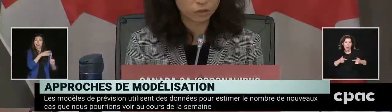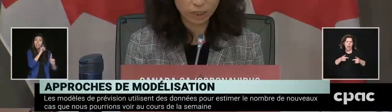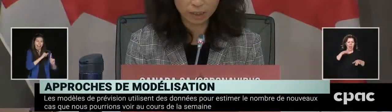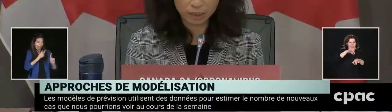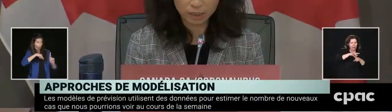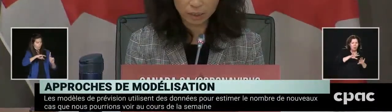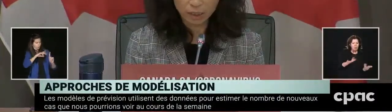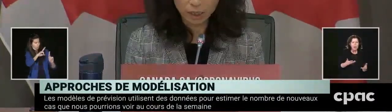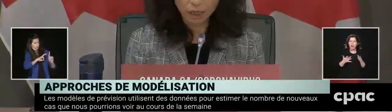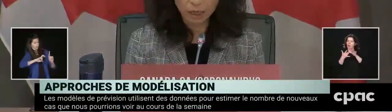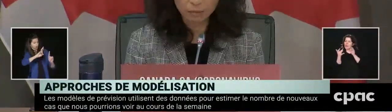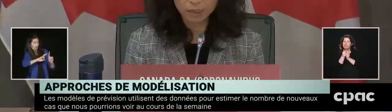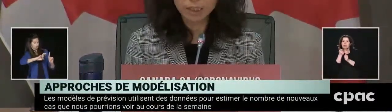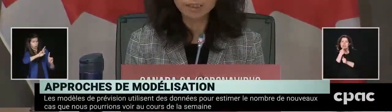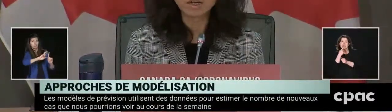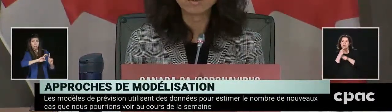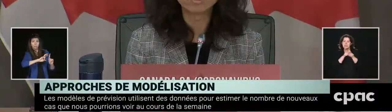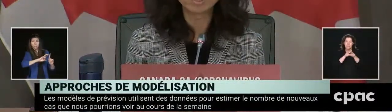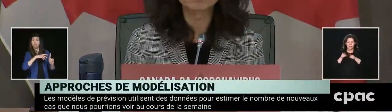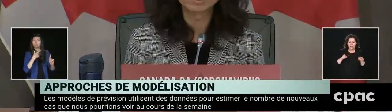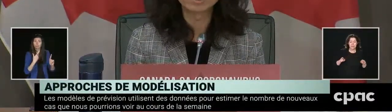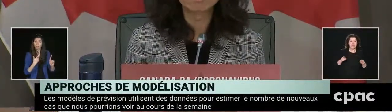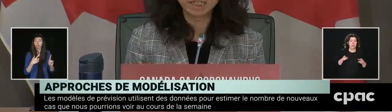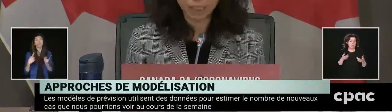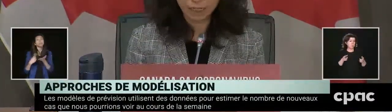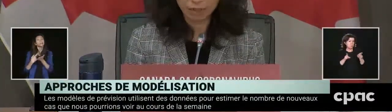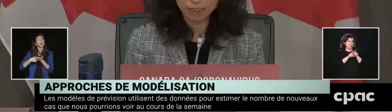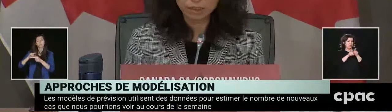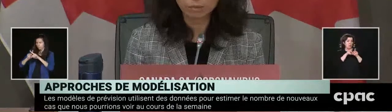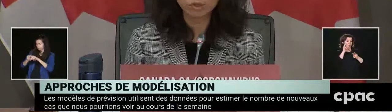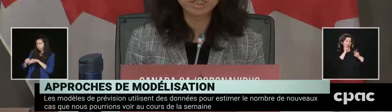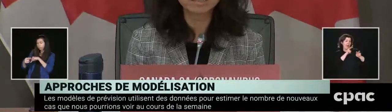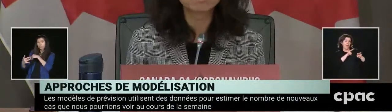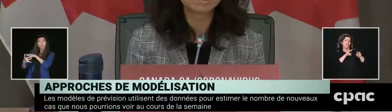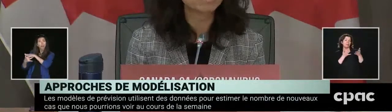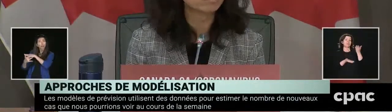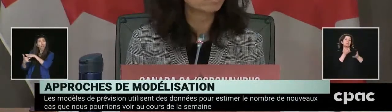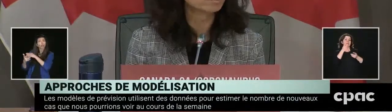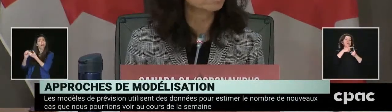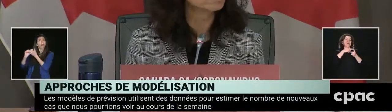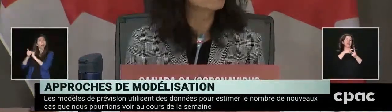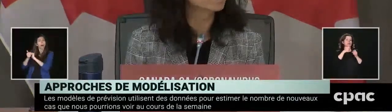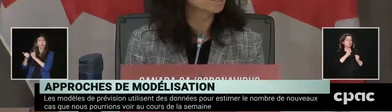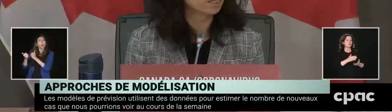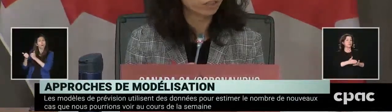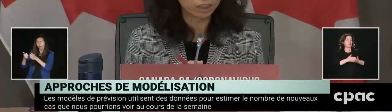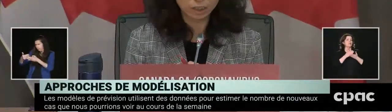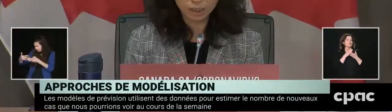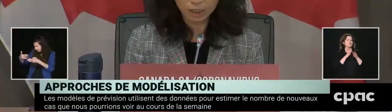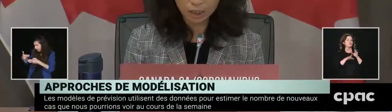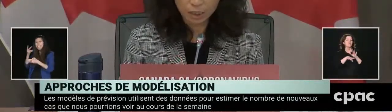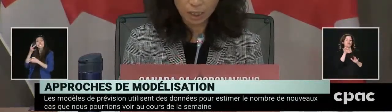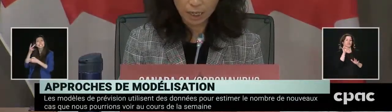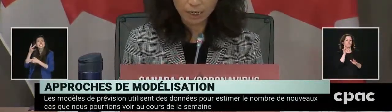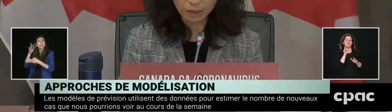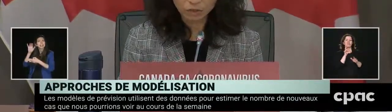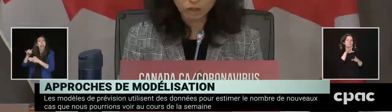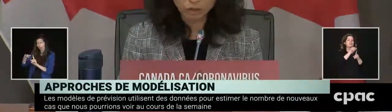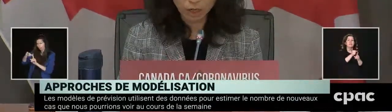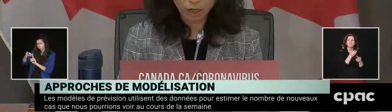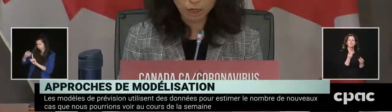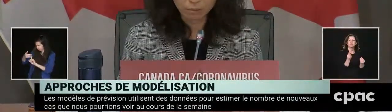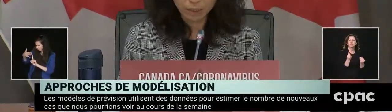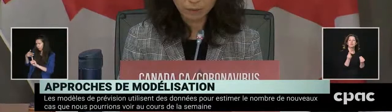with contact tracing. These are all happening right now and supporting people in self-isolation.